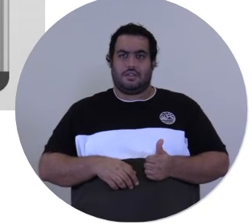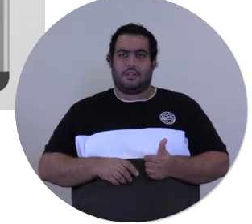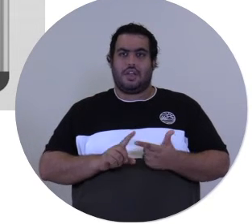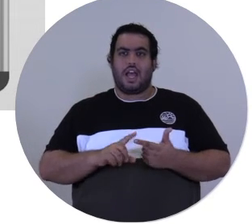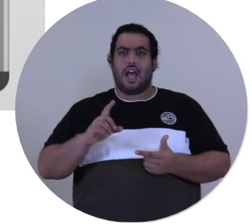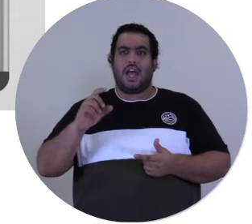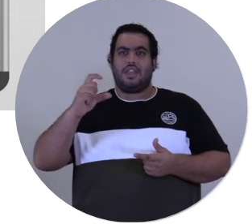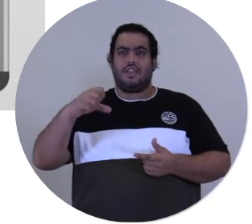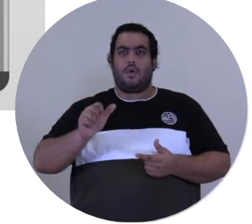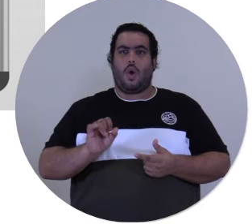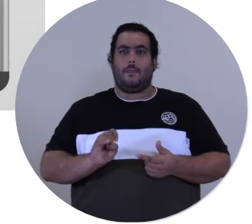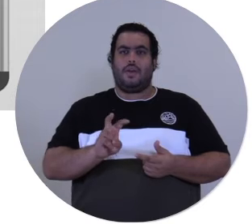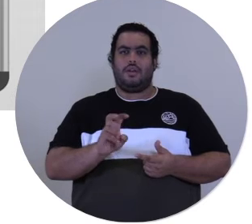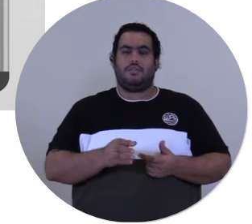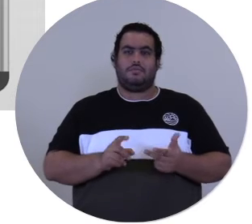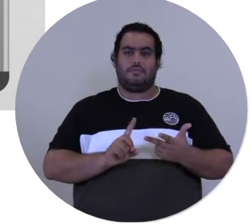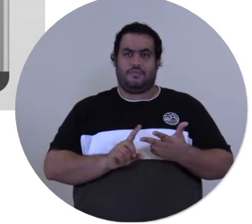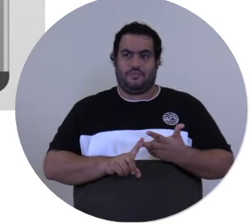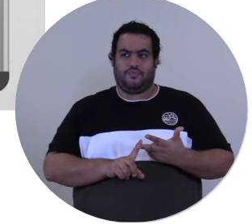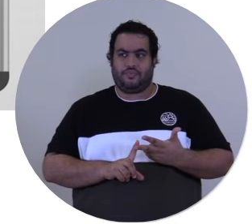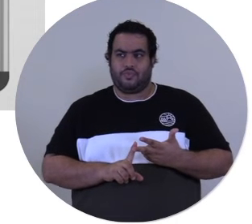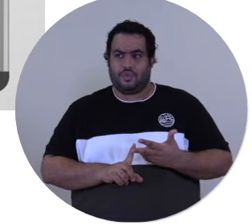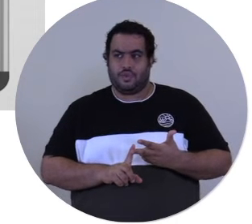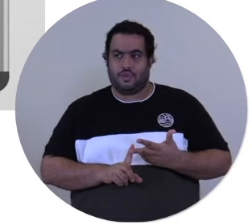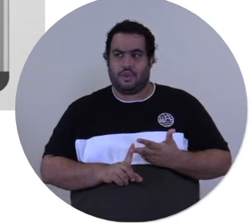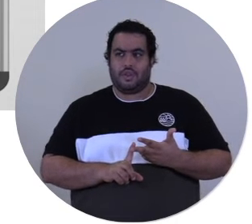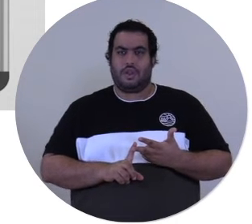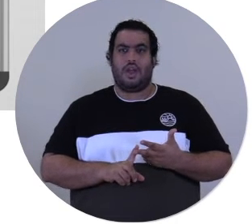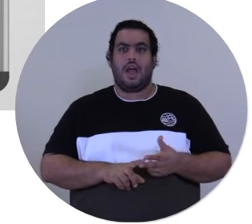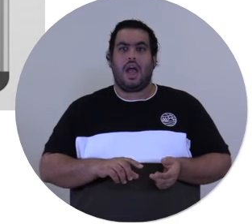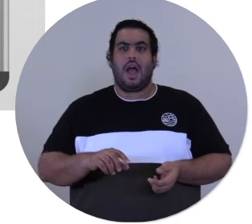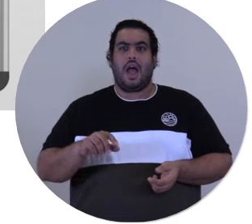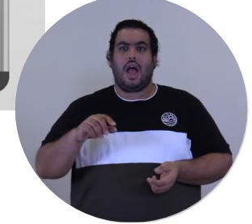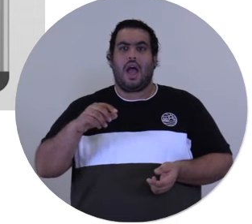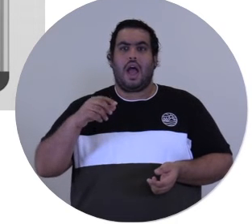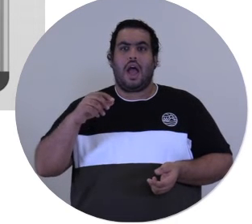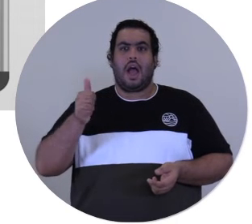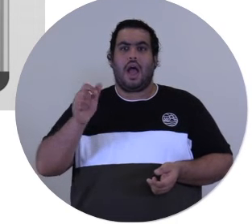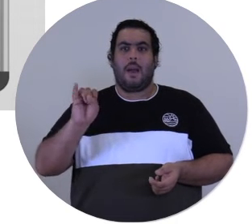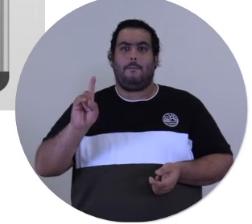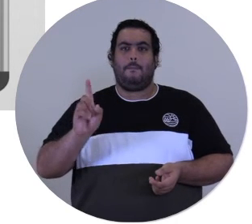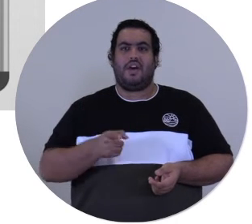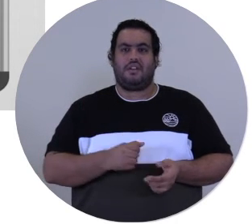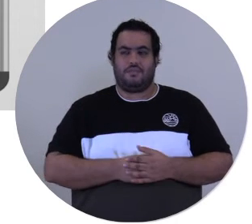Ambar. Now, old traditional games had certain